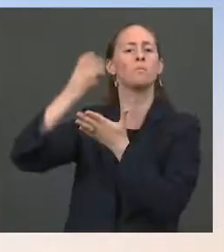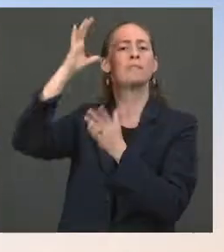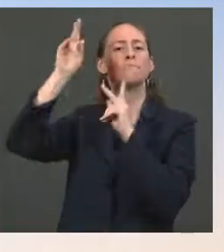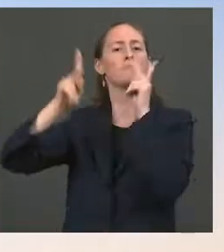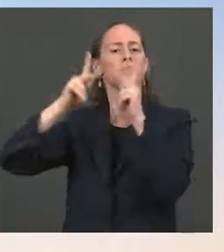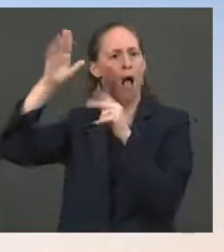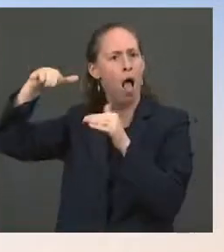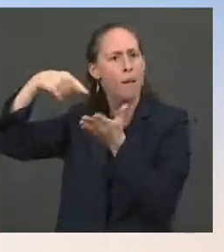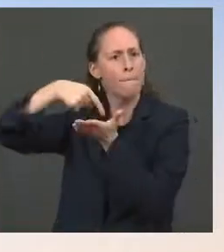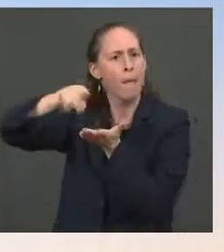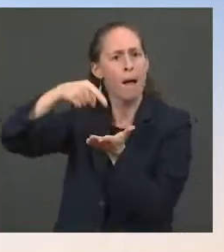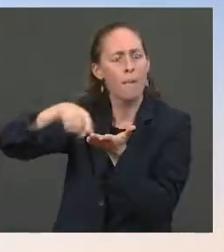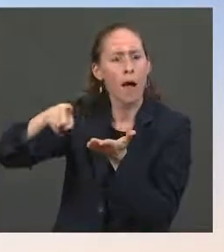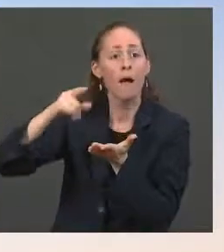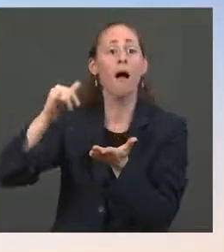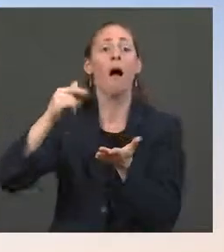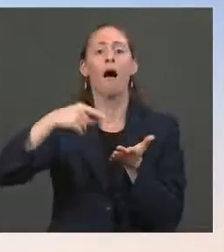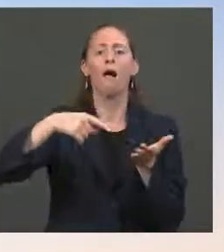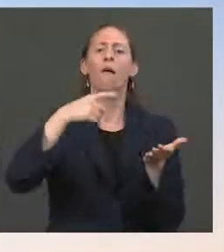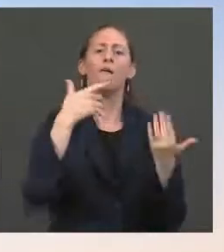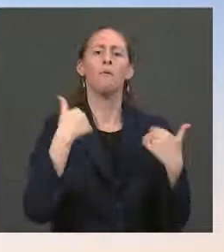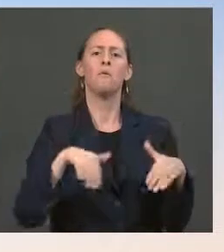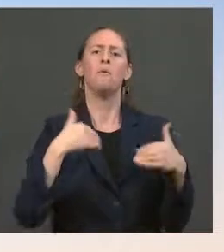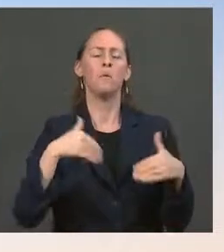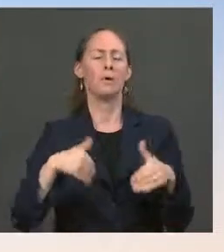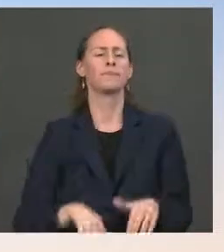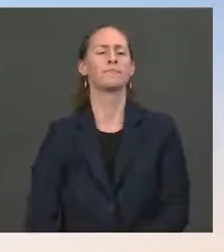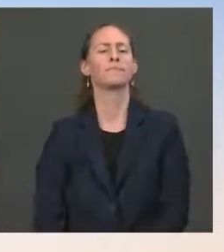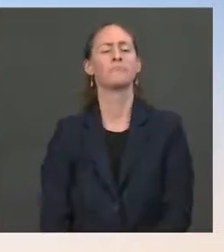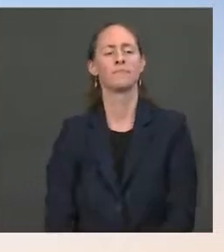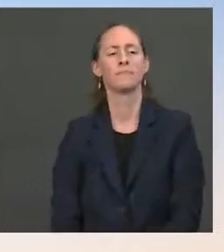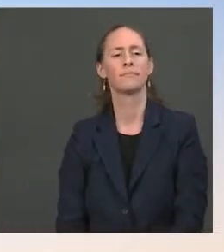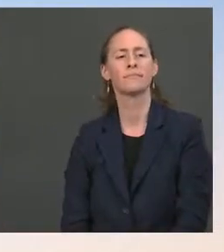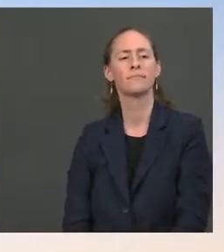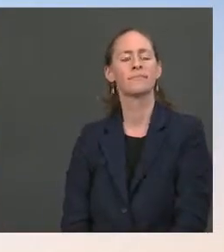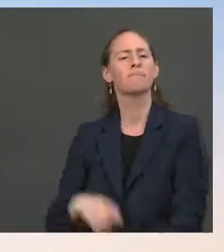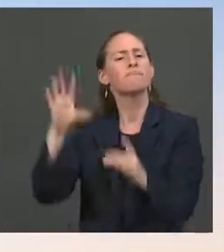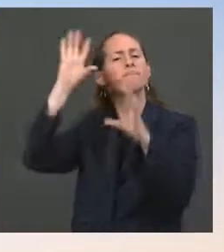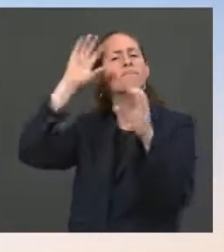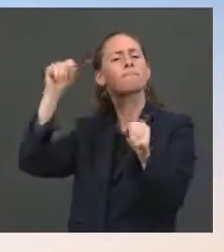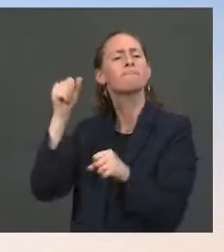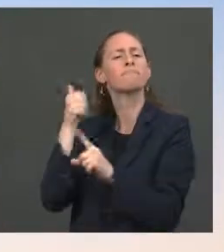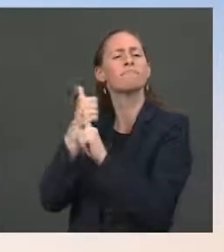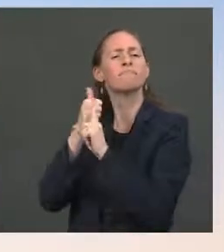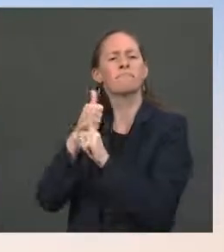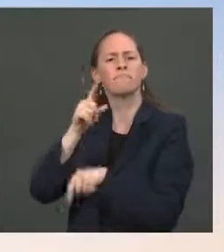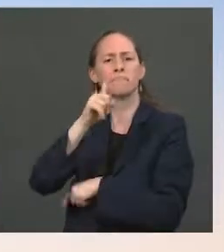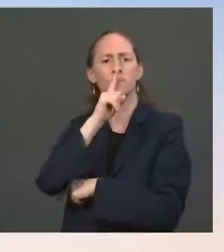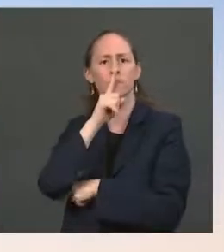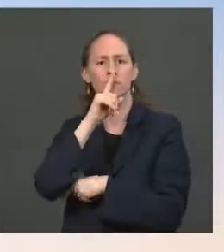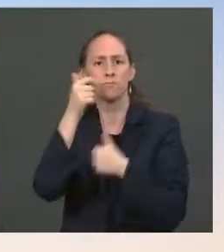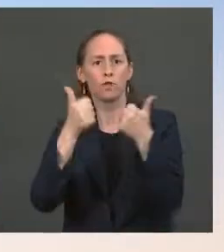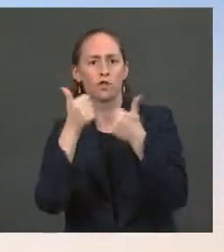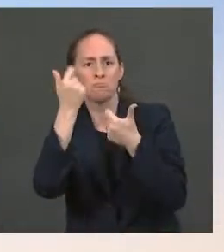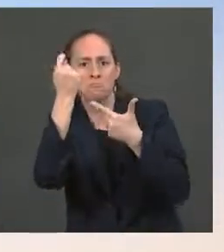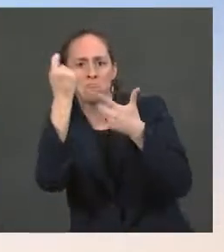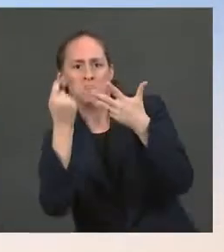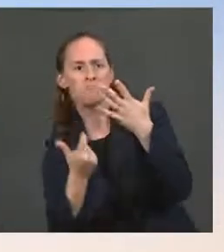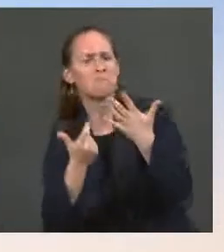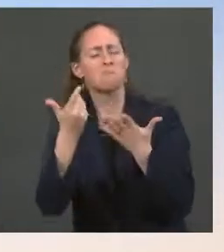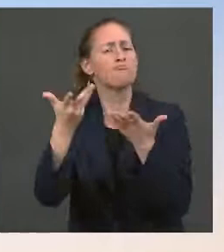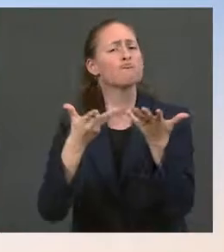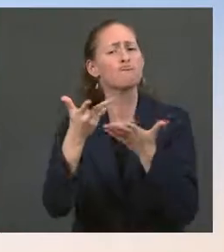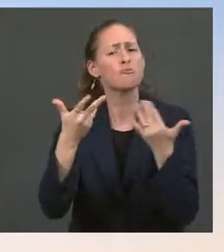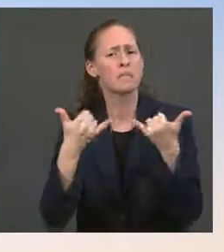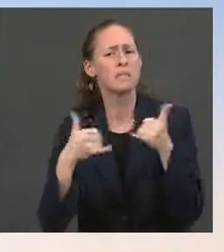supported across the board. The president, as you heard him say, wasn't ruling out options this morning as it relates to legislative paths forward. But what